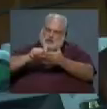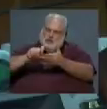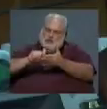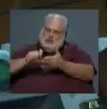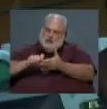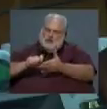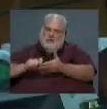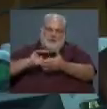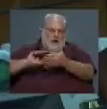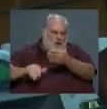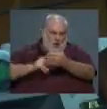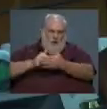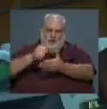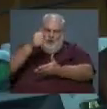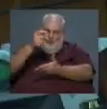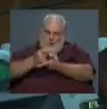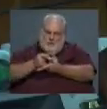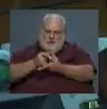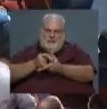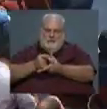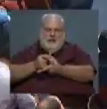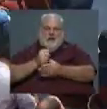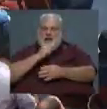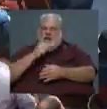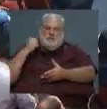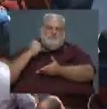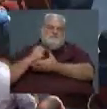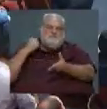programs and authorized them as well.